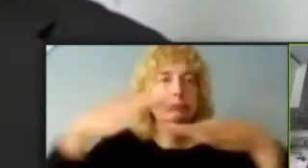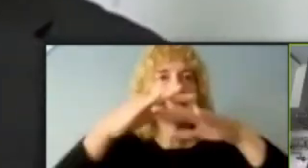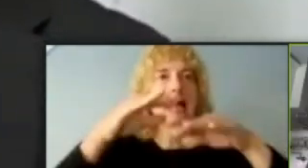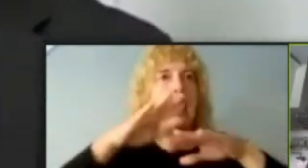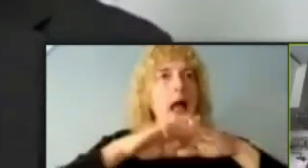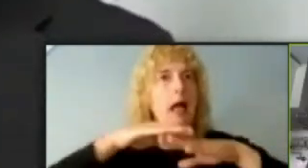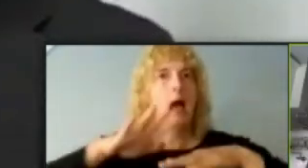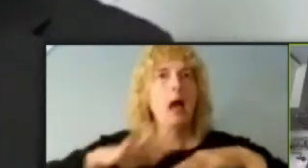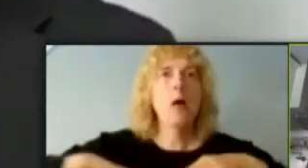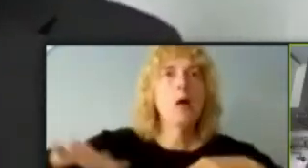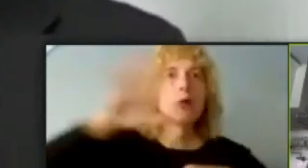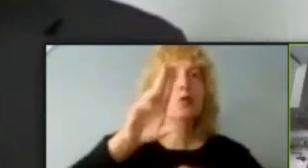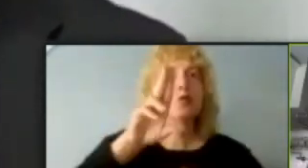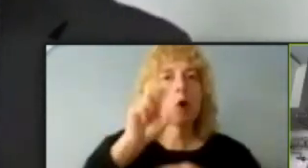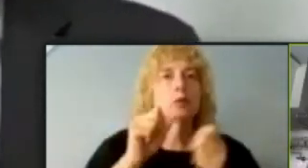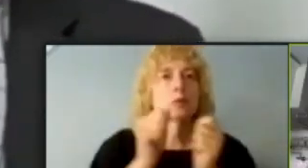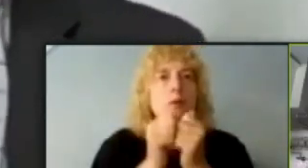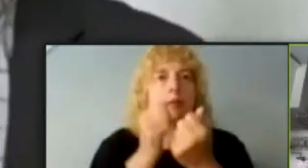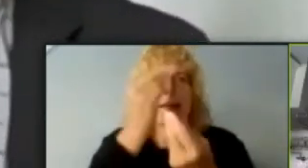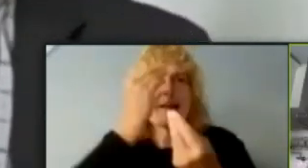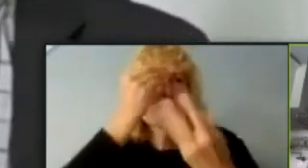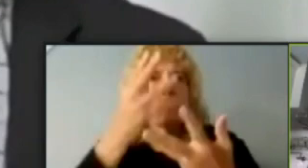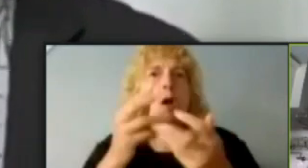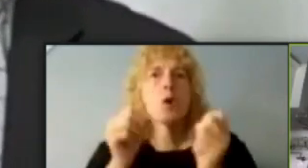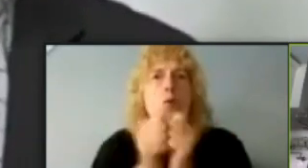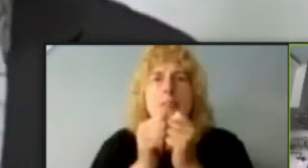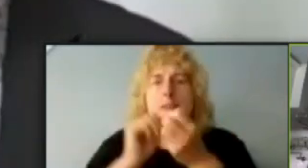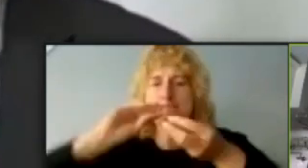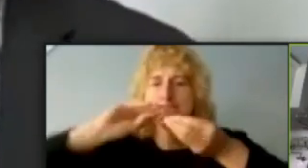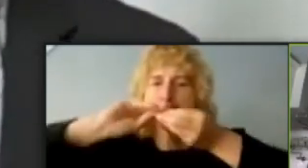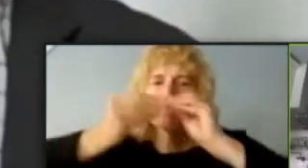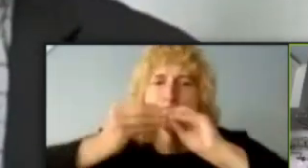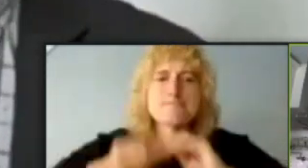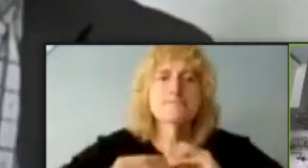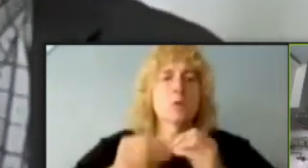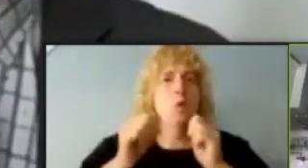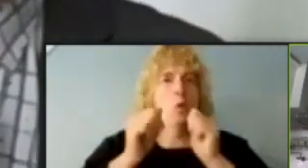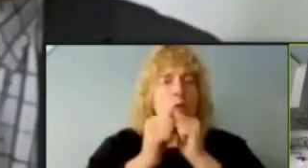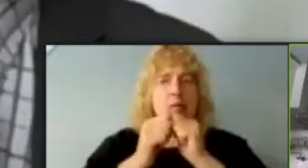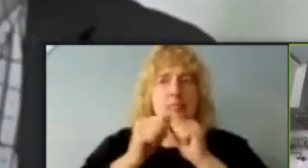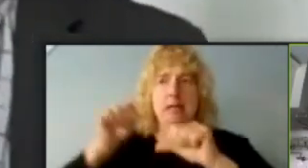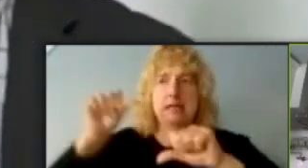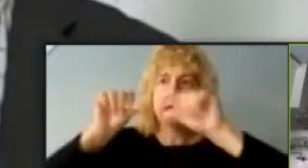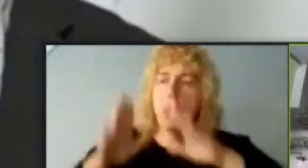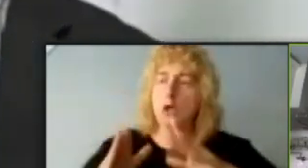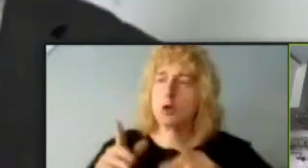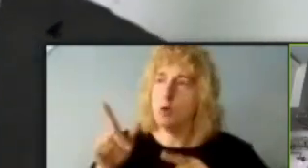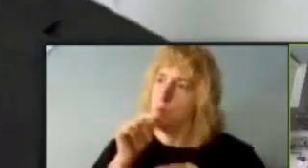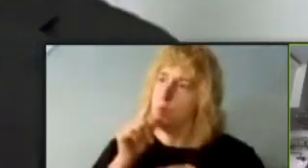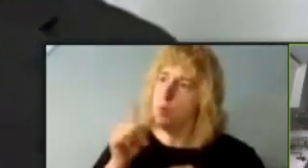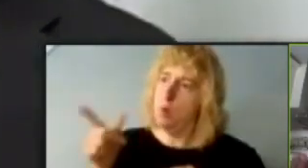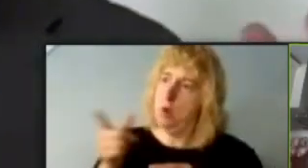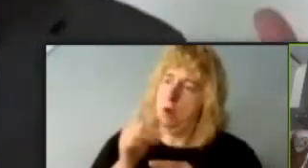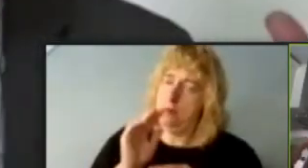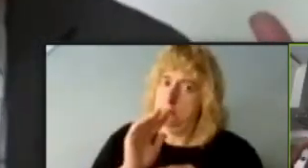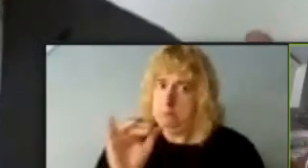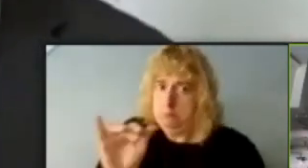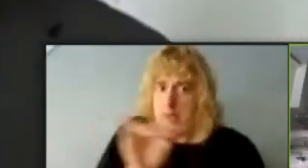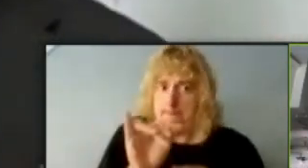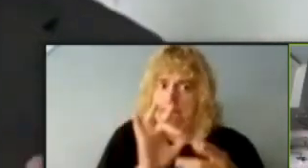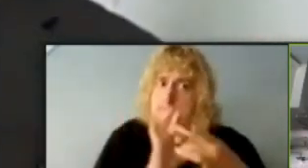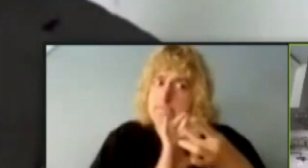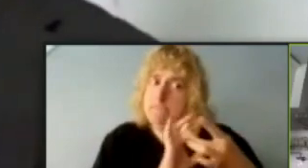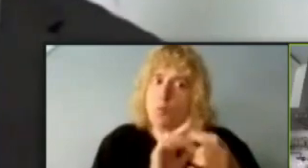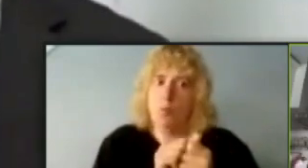with armed with facts, with figures, having scientists that look like the community we're attempting to serve,